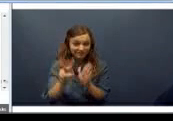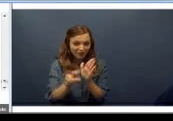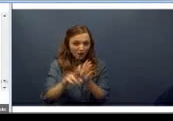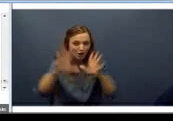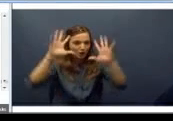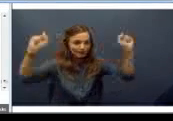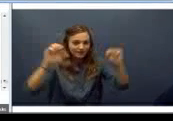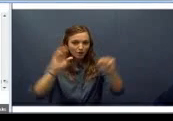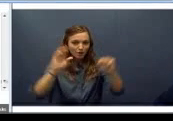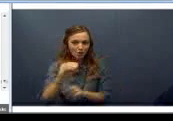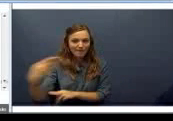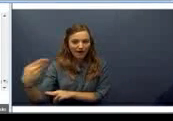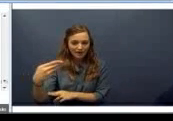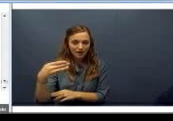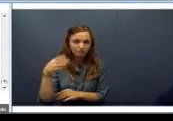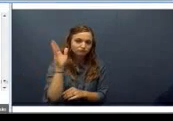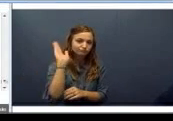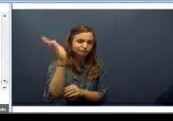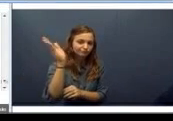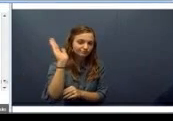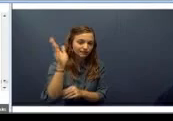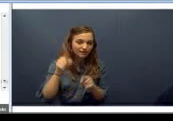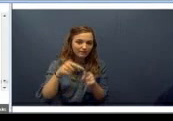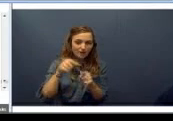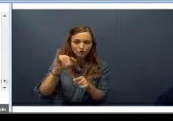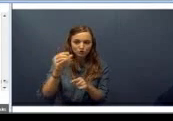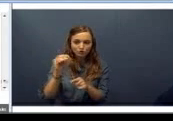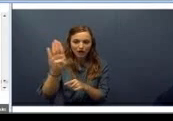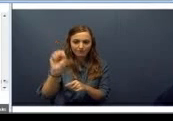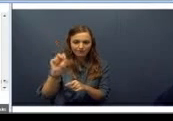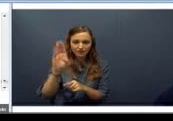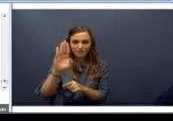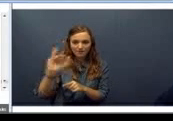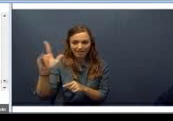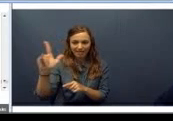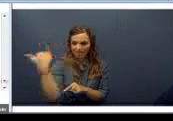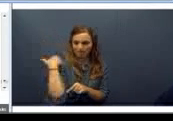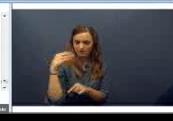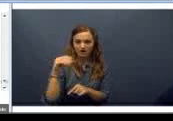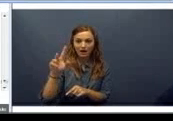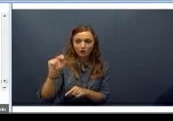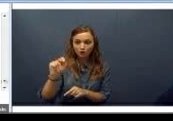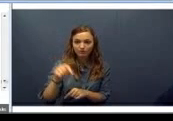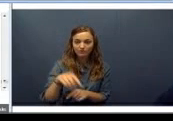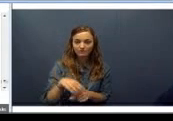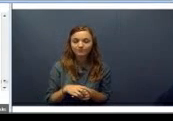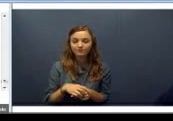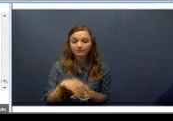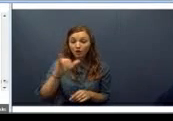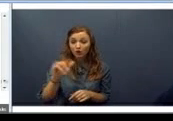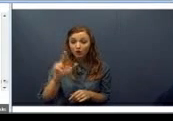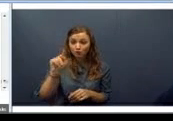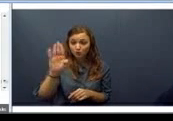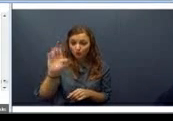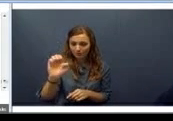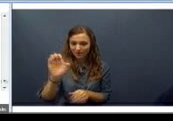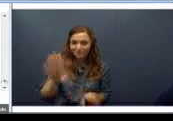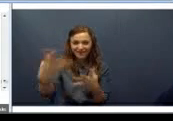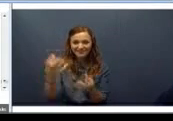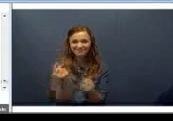screenshot of a YouTube video of President Obama giving a speech on the jobs bill from back in October. And YouTube actually